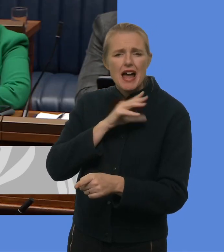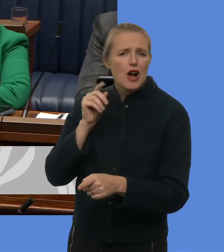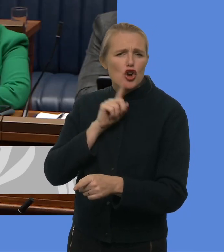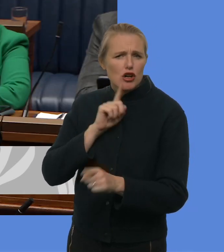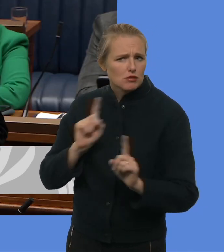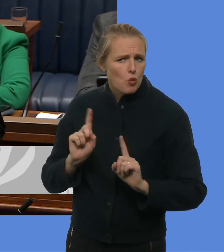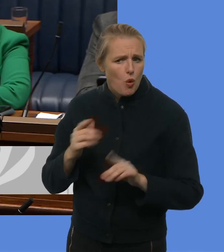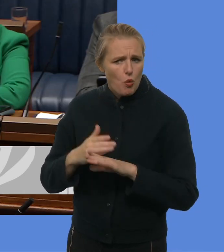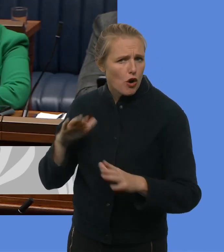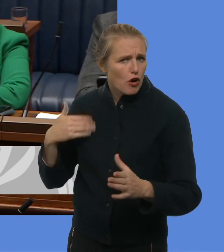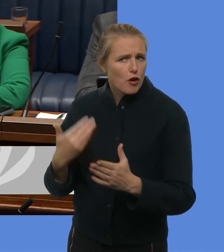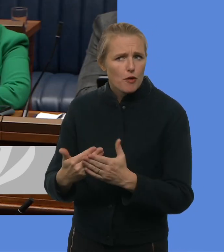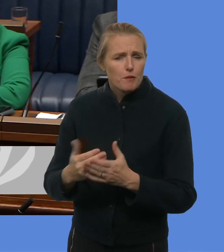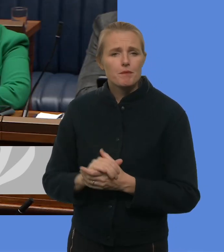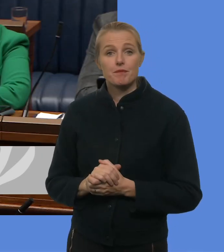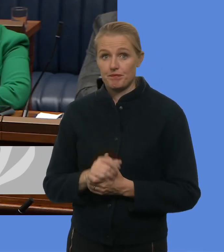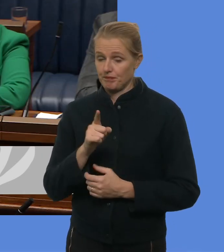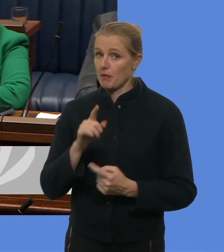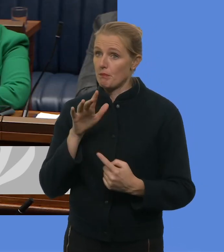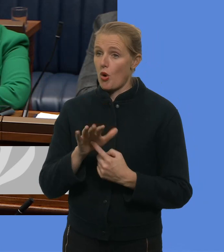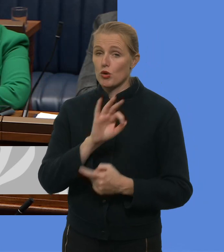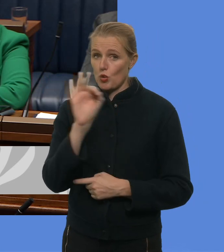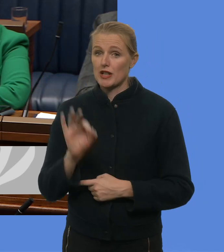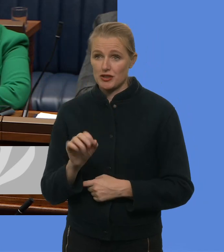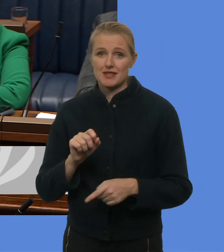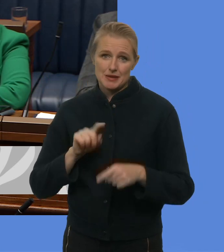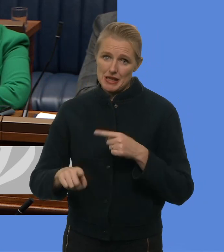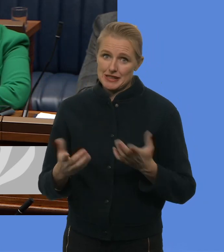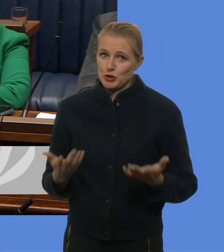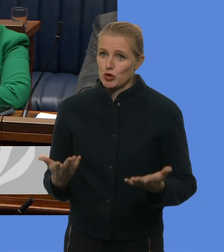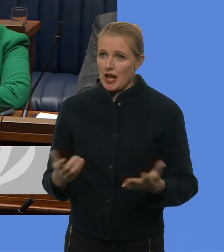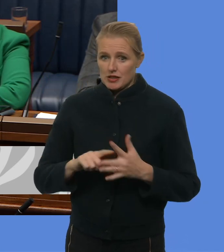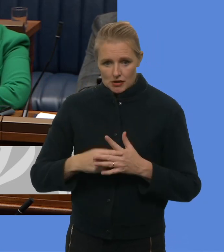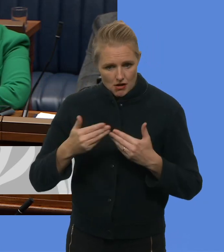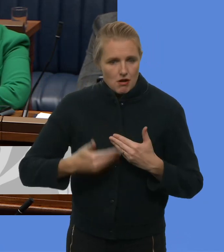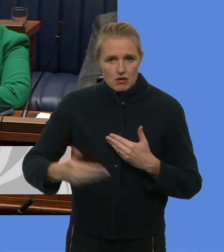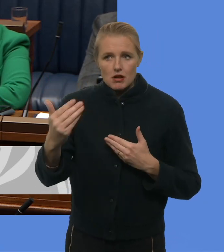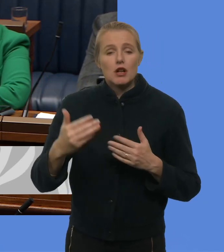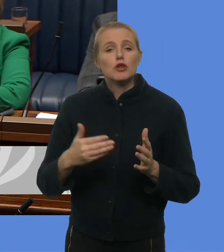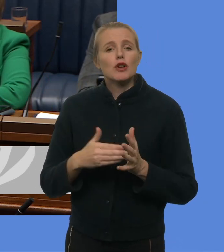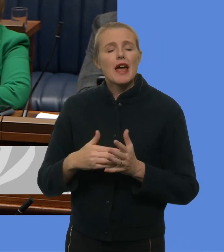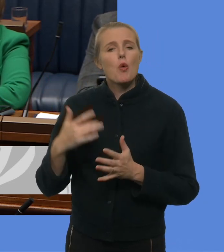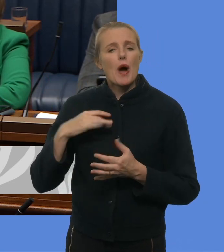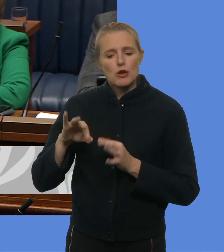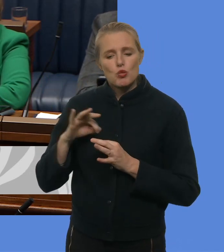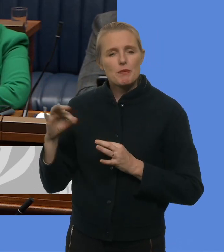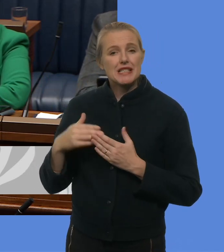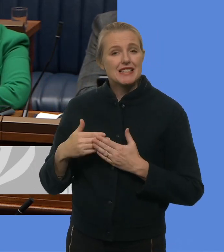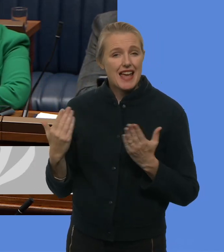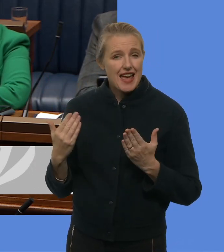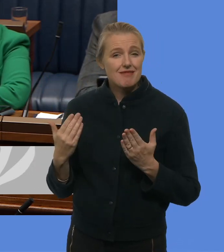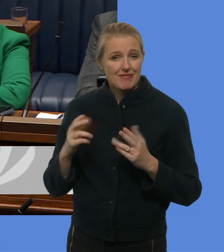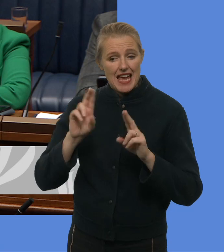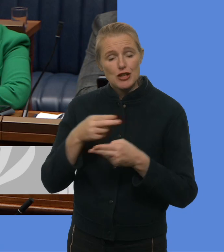Thank you, and I thank the member for a very important question, particularly on this day. Today marks White Ribbon Day, known as the